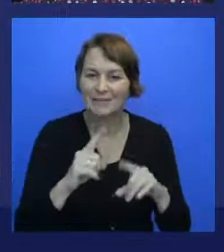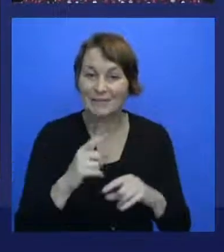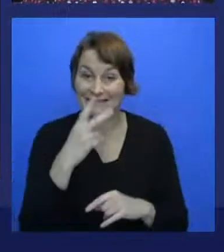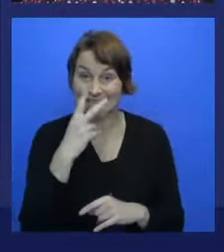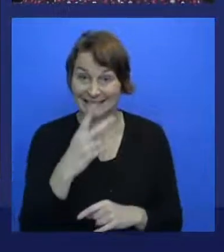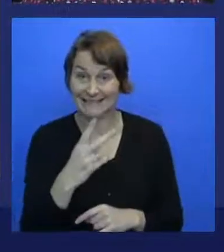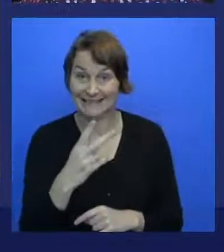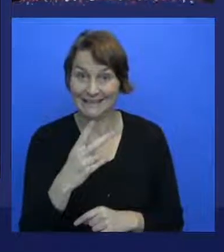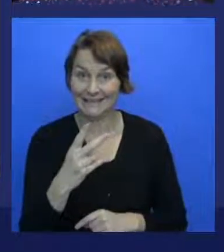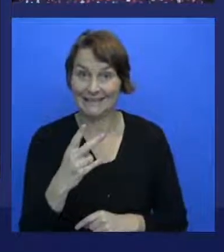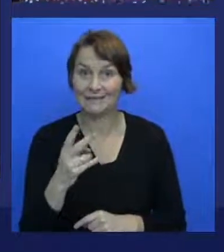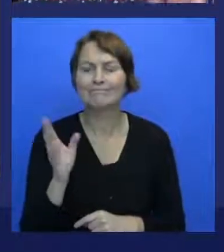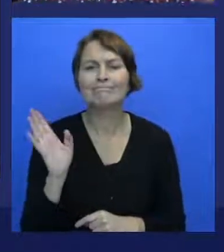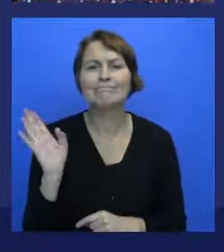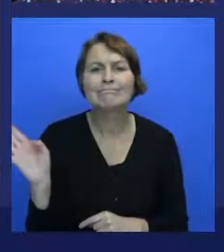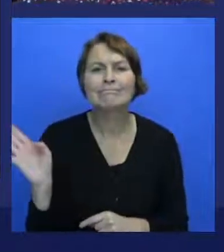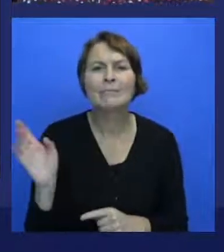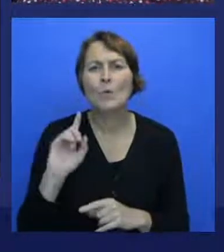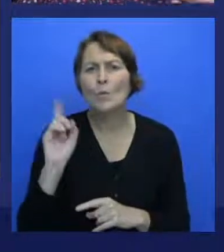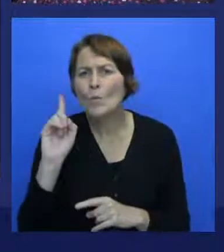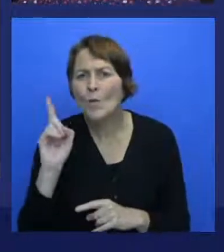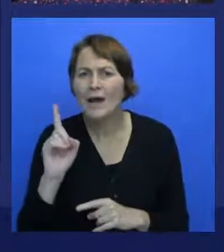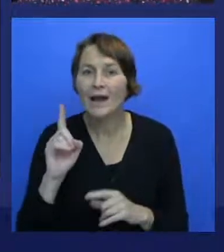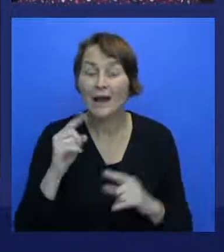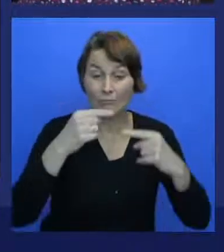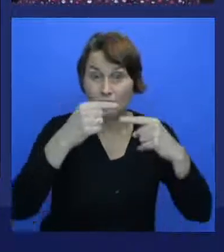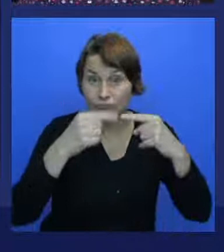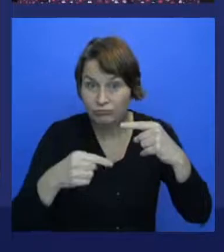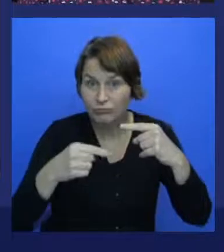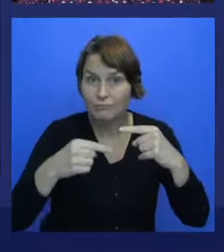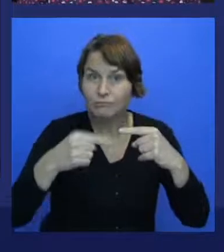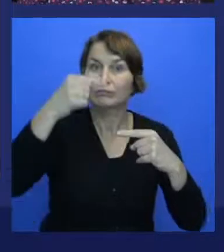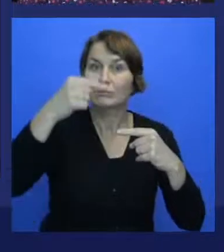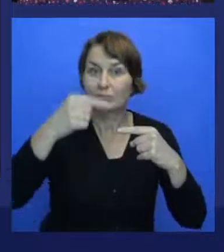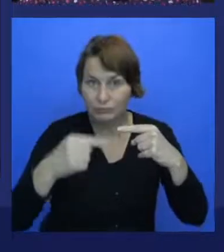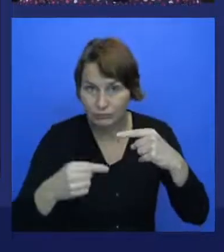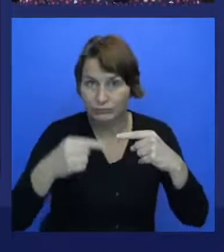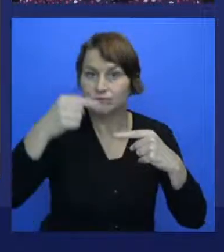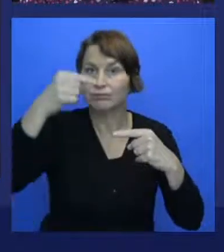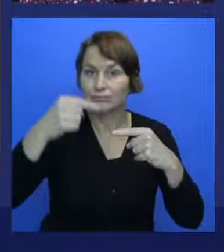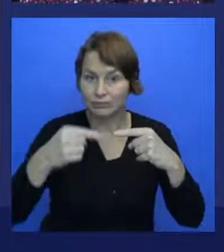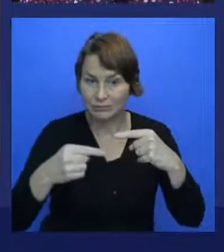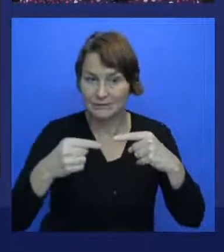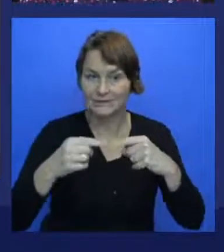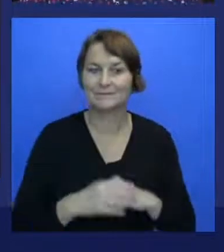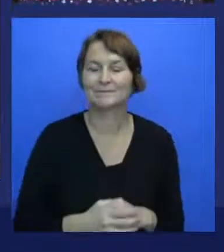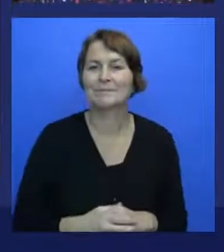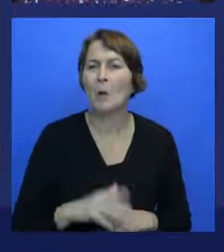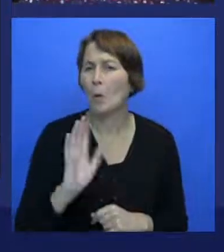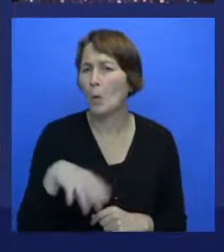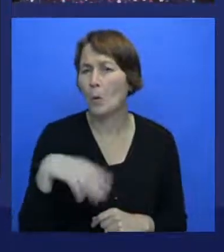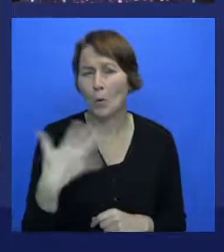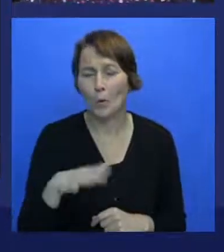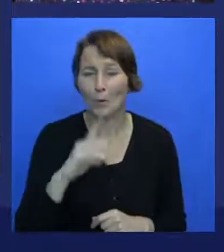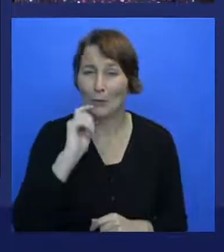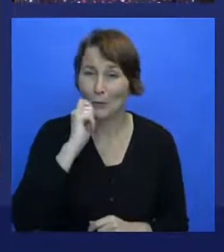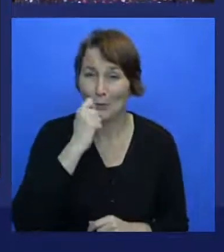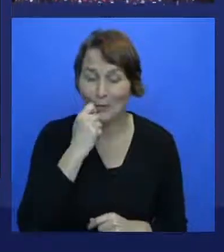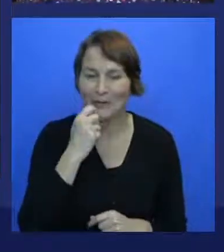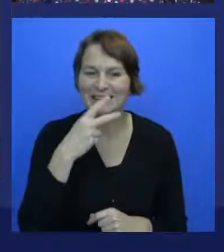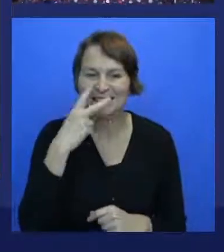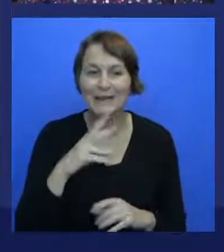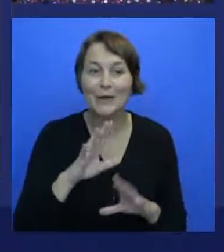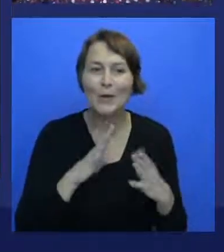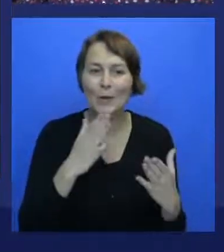where the anomaly was. And then to finish up, the coolest thing about this is that you can also do something called a hook, so